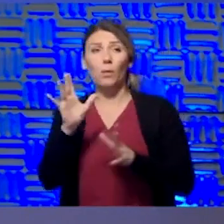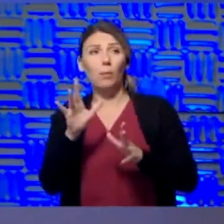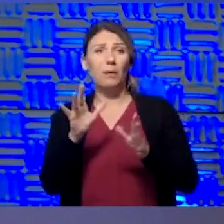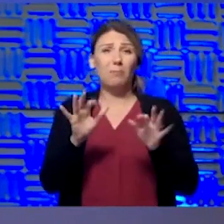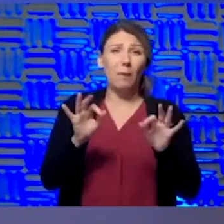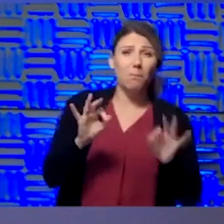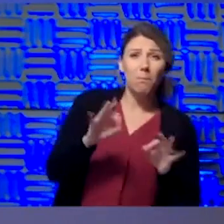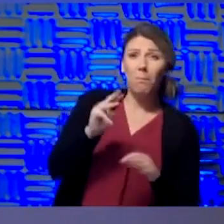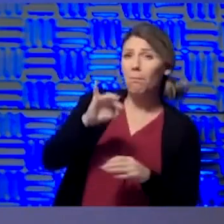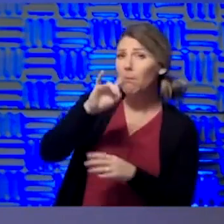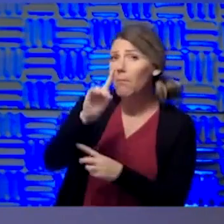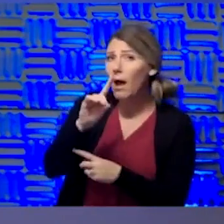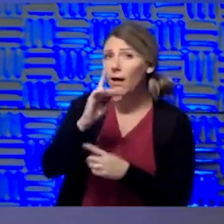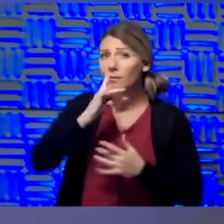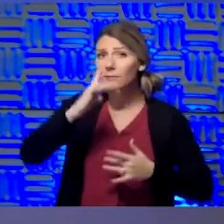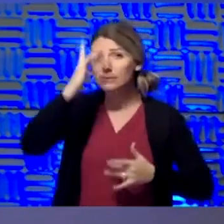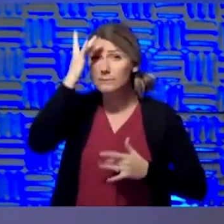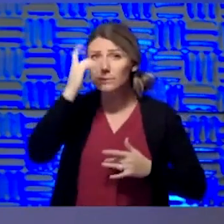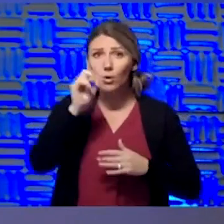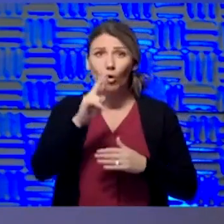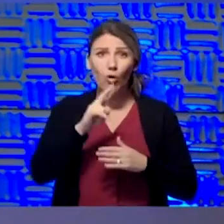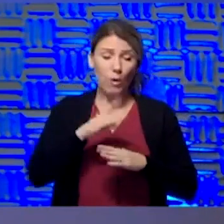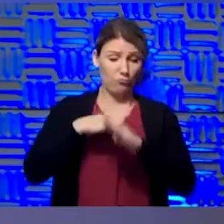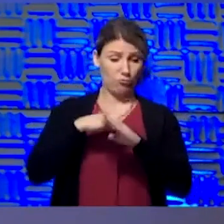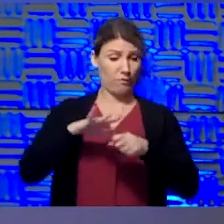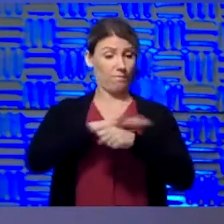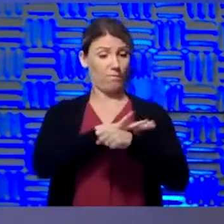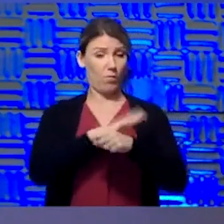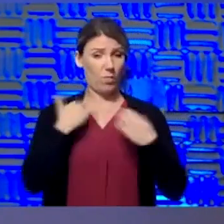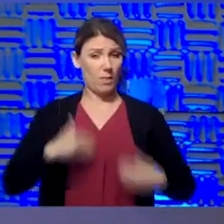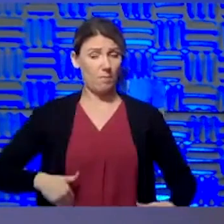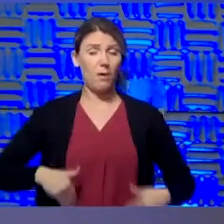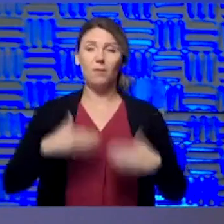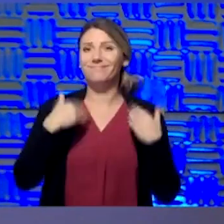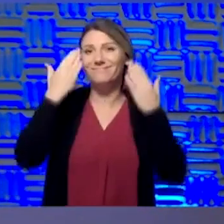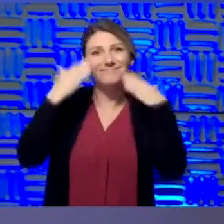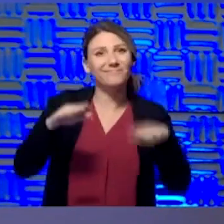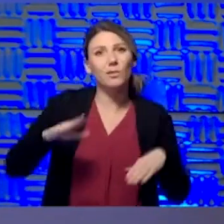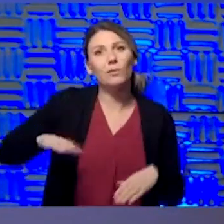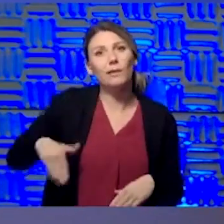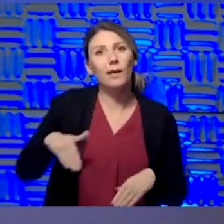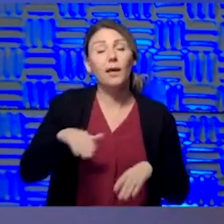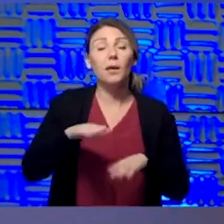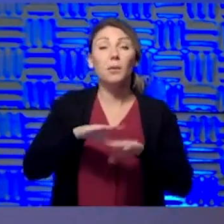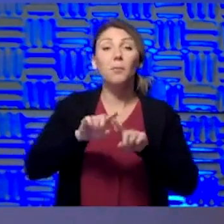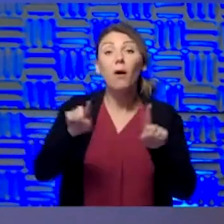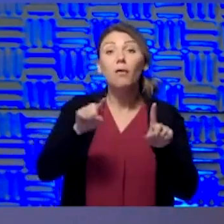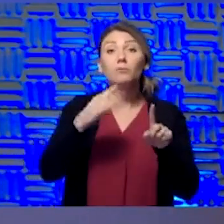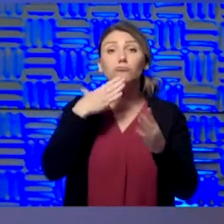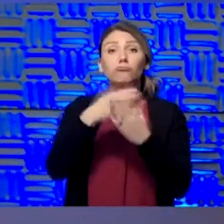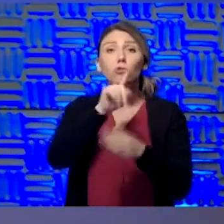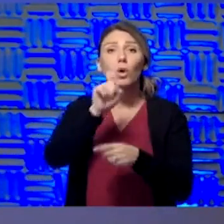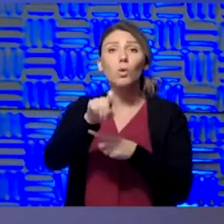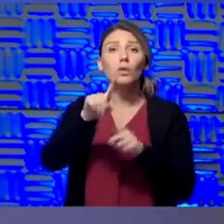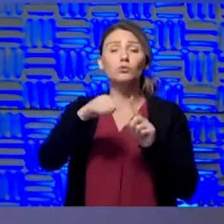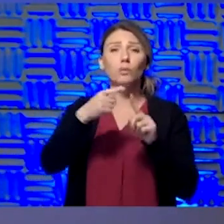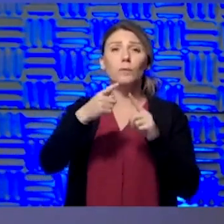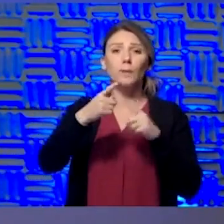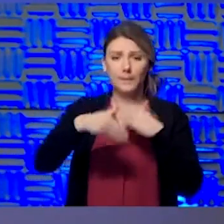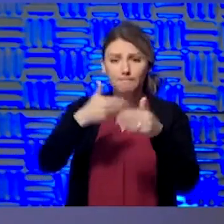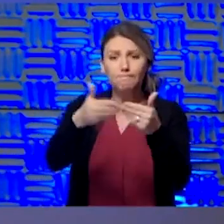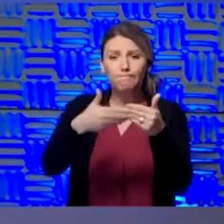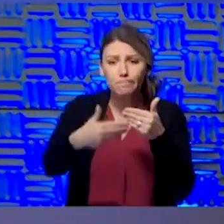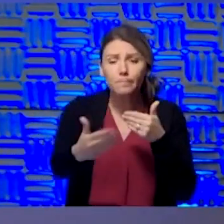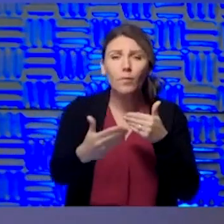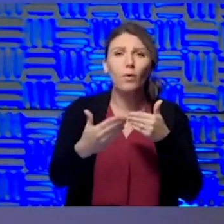disease? Or is it just going to protect you fully? We just don't know that. So that's a good question. As we move forward, hopefully we'll get the answers to those types